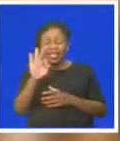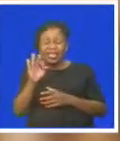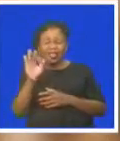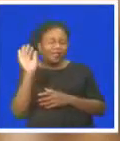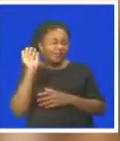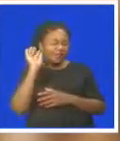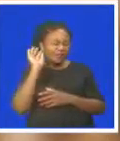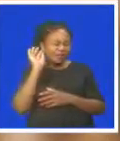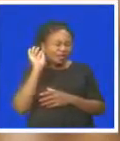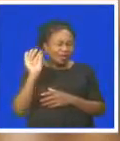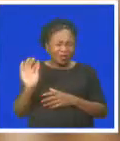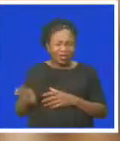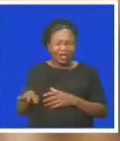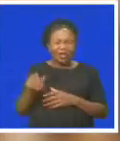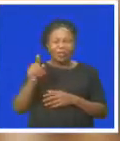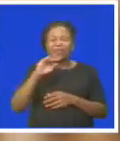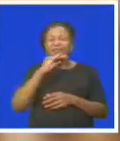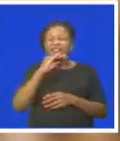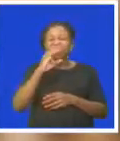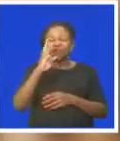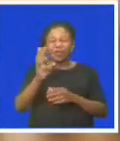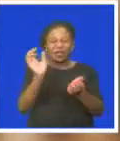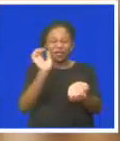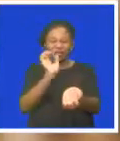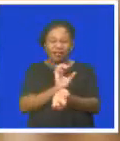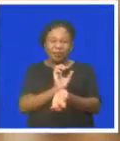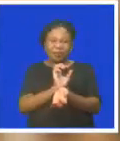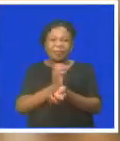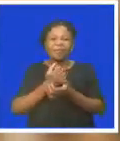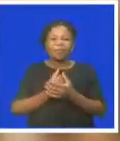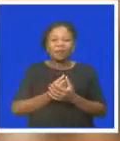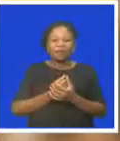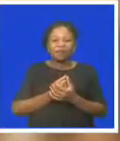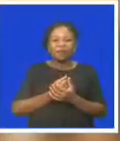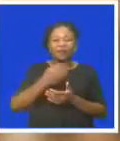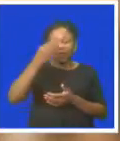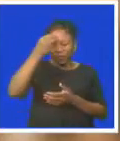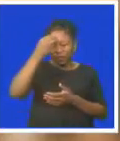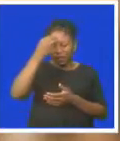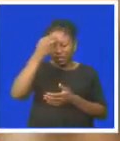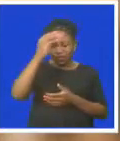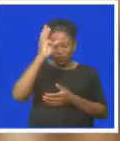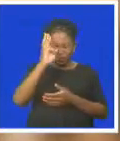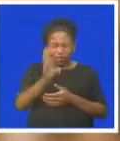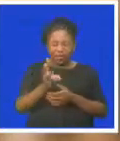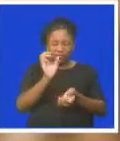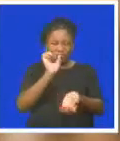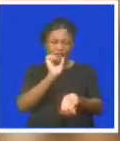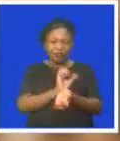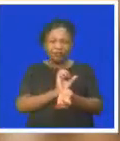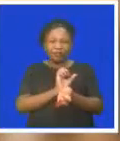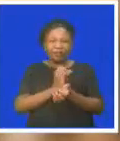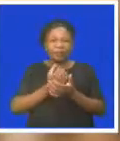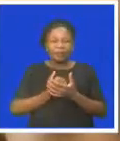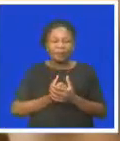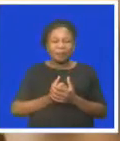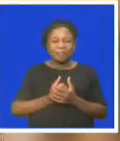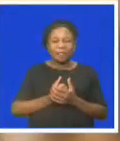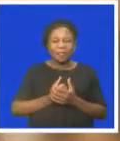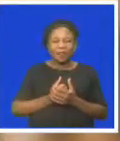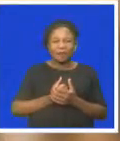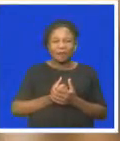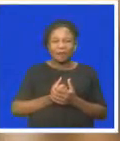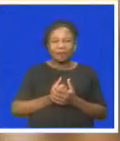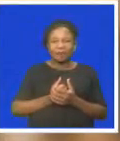get arrested. Who arrests you, my darling? A police officer. The role of a police officer is